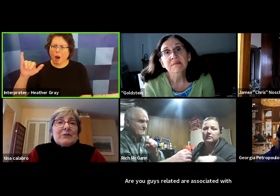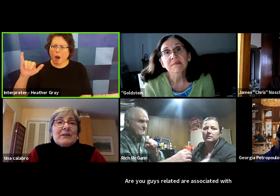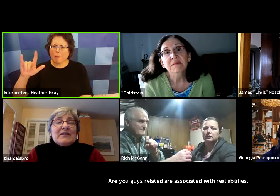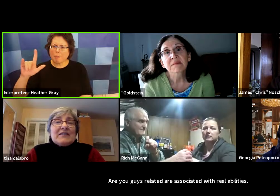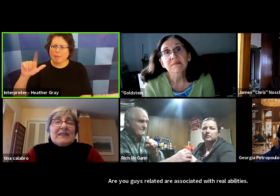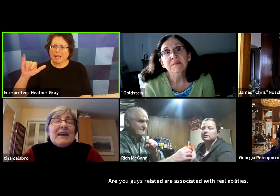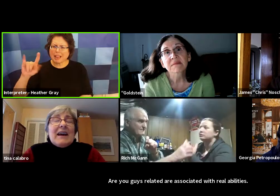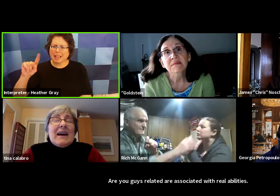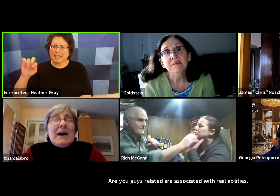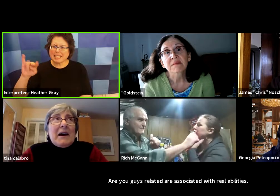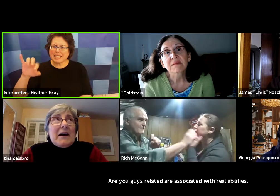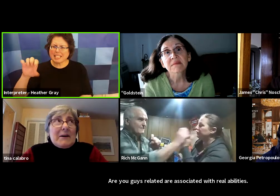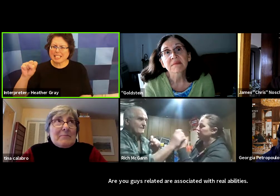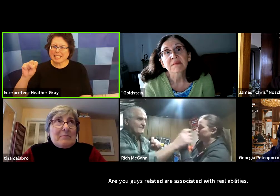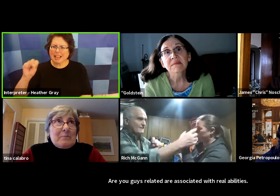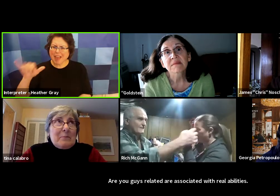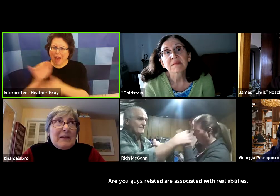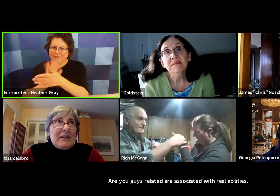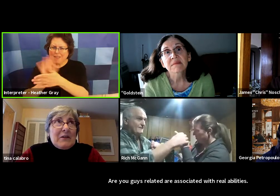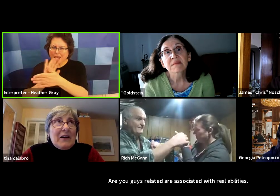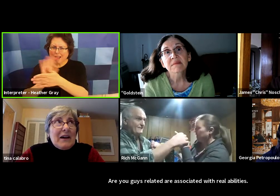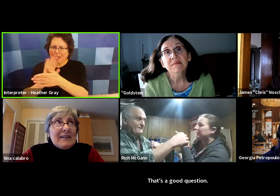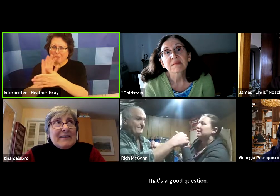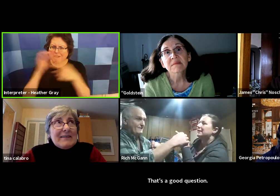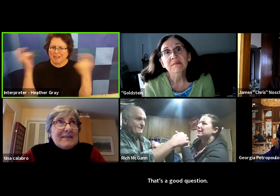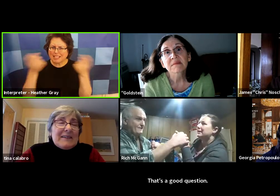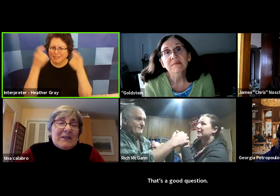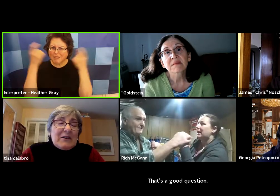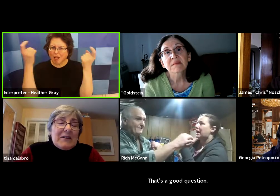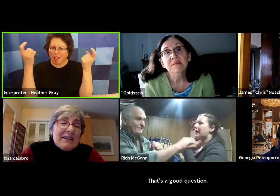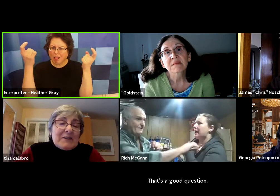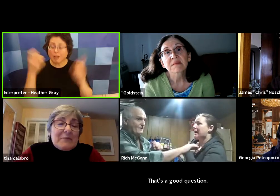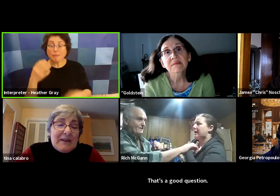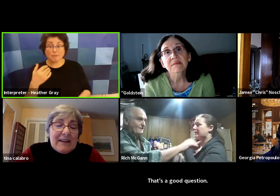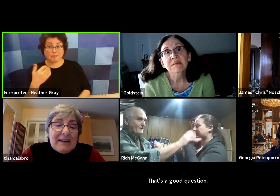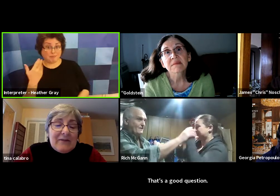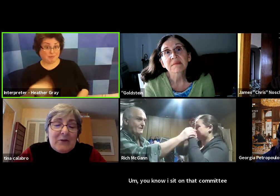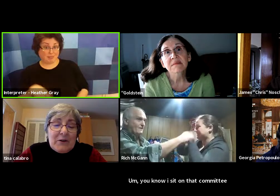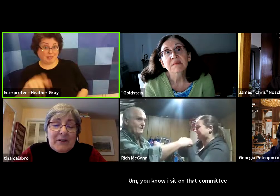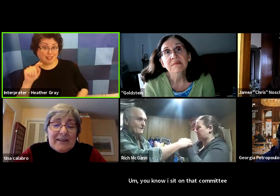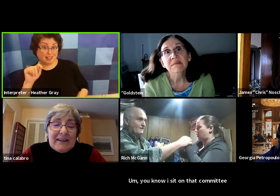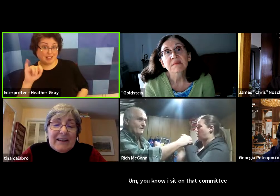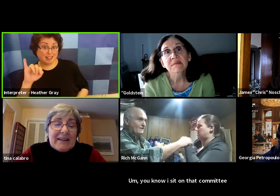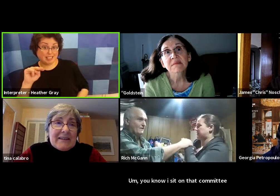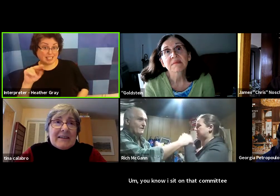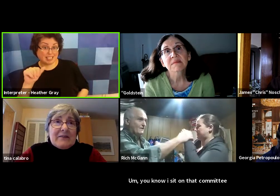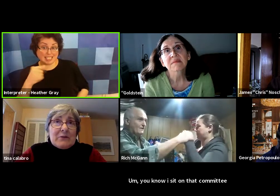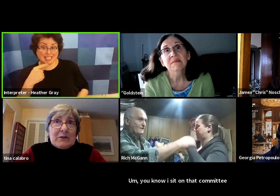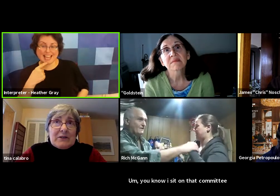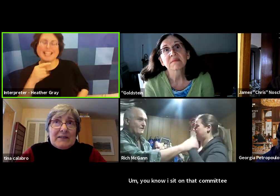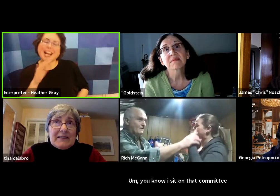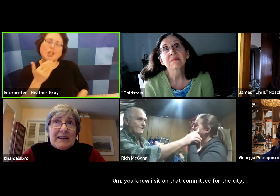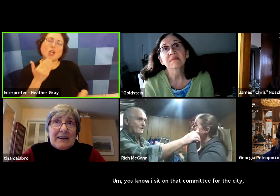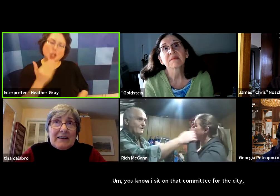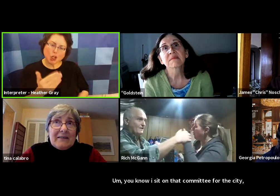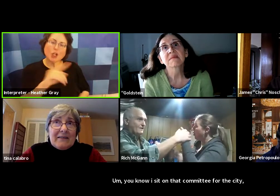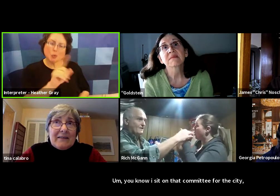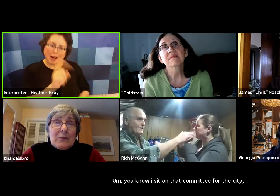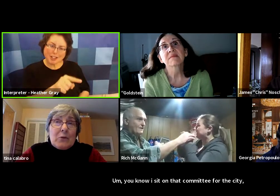That's a good question. You know, I sit on that committee for the City County Task